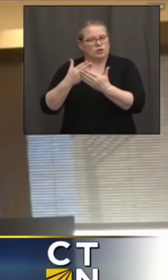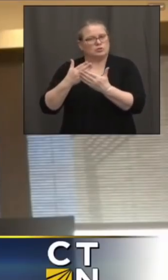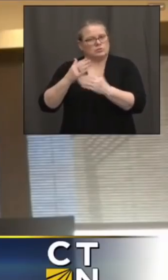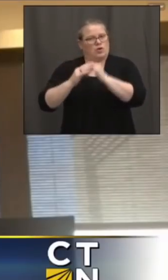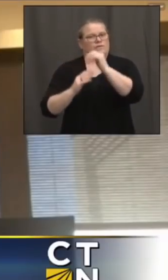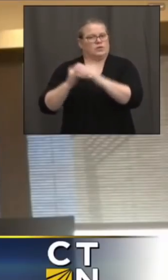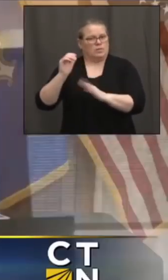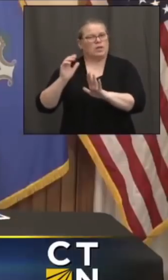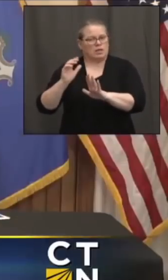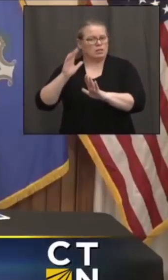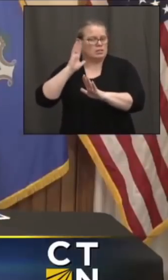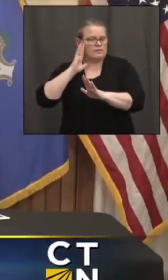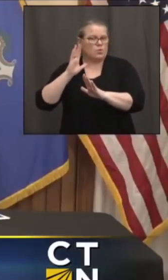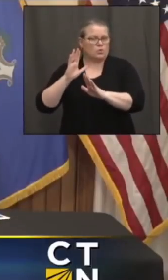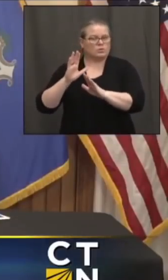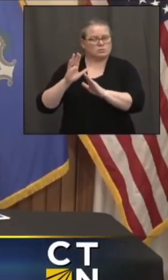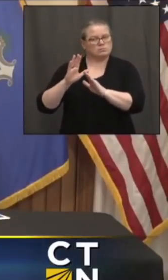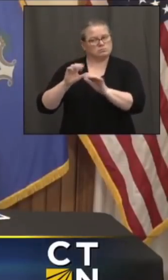the future.